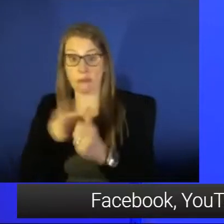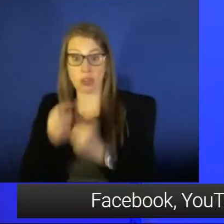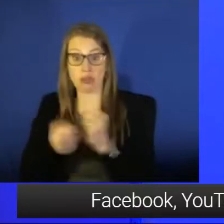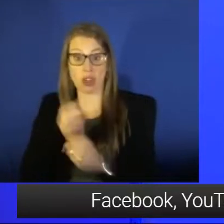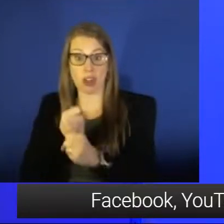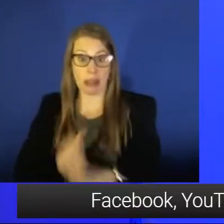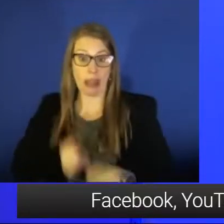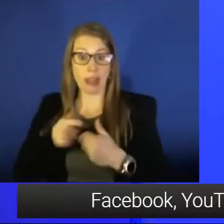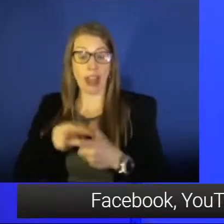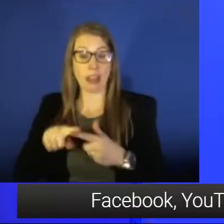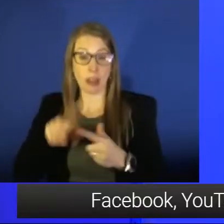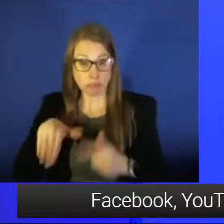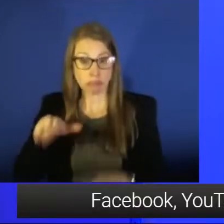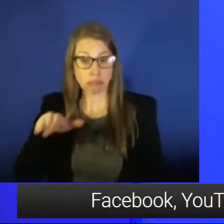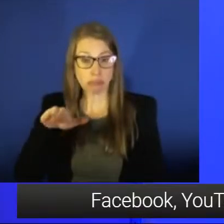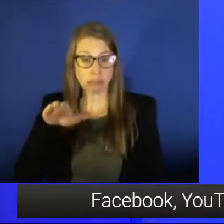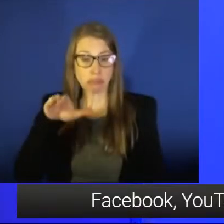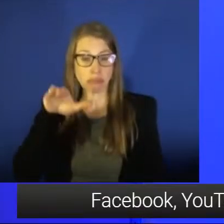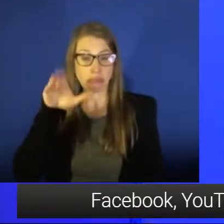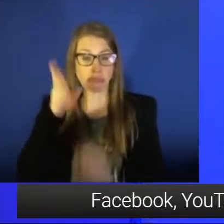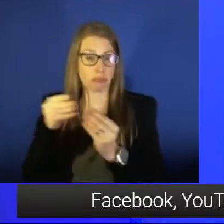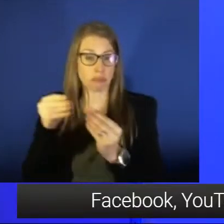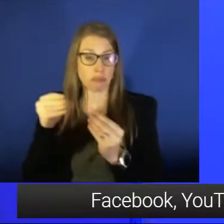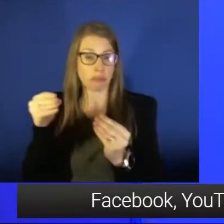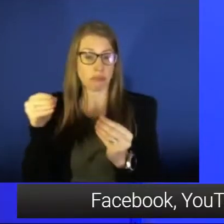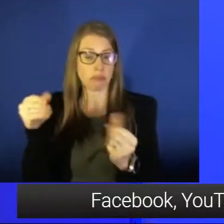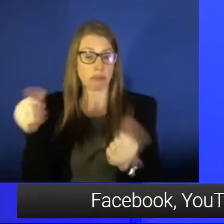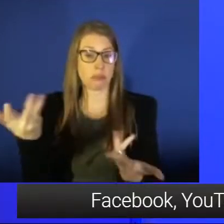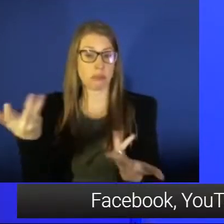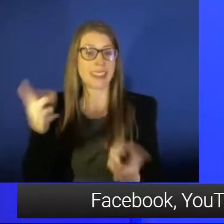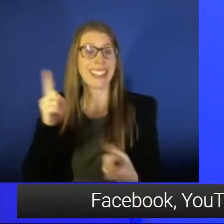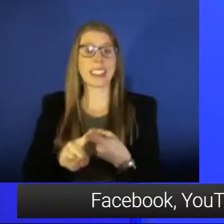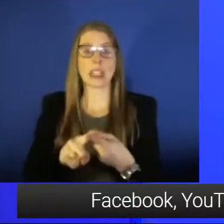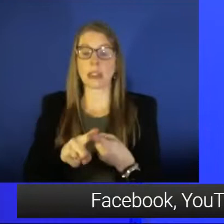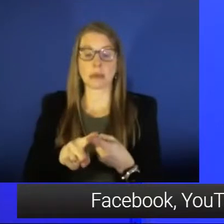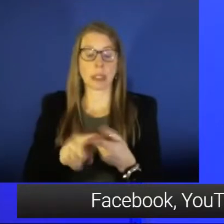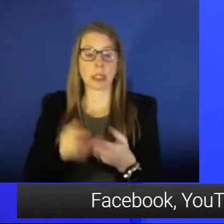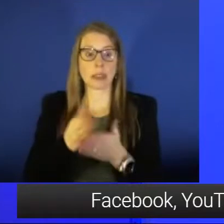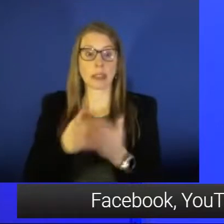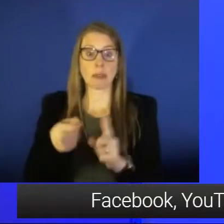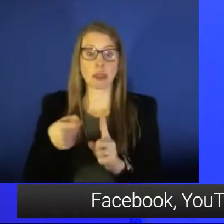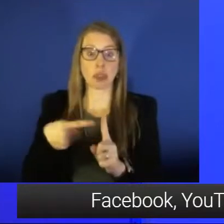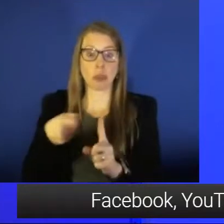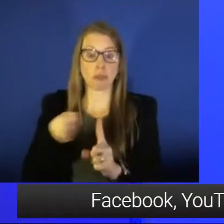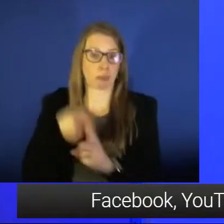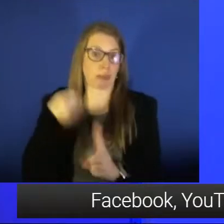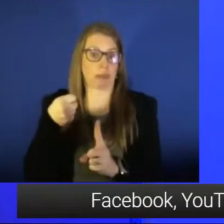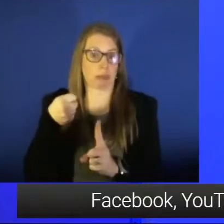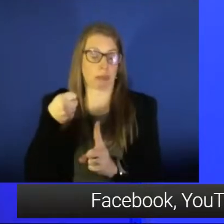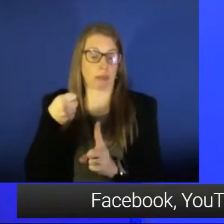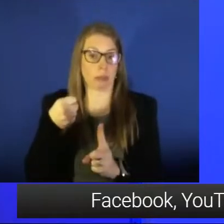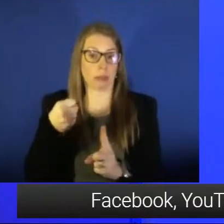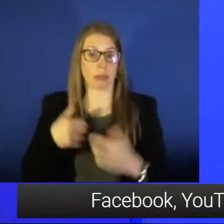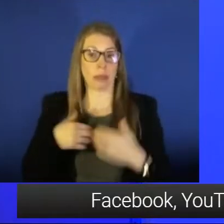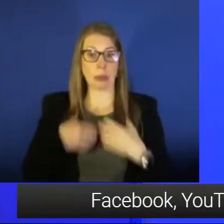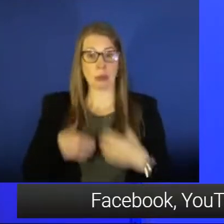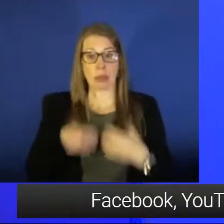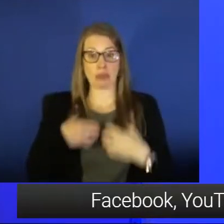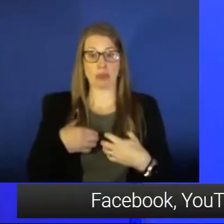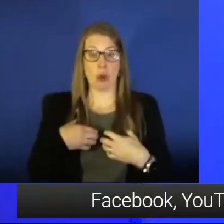grow older, that goes away until some trigger, again, as an adult, maybe a respiratory infection or whatever, sets it all